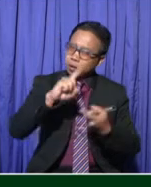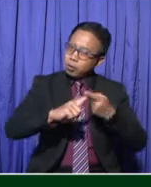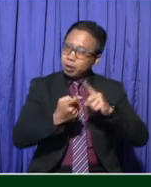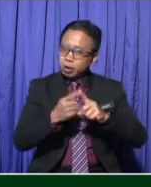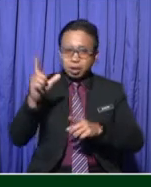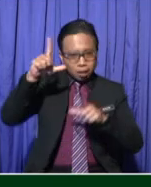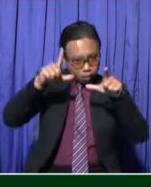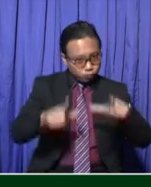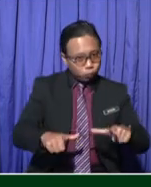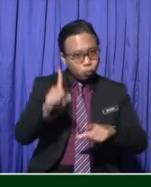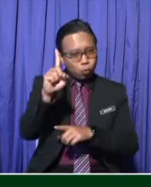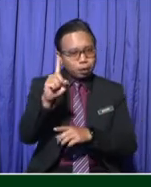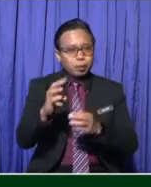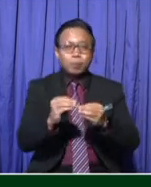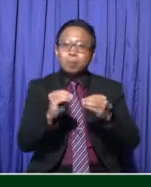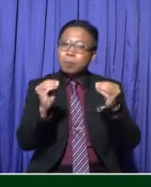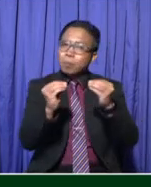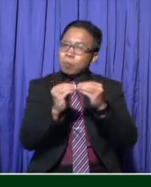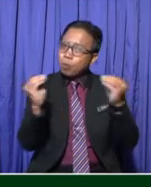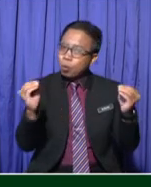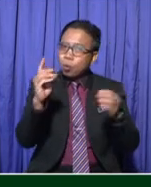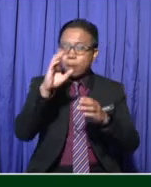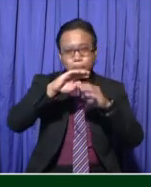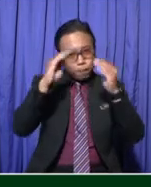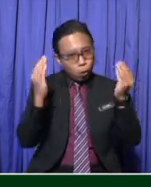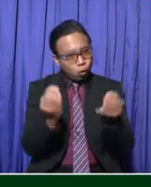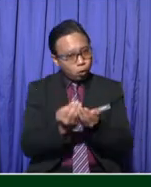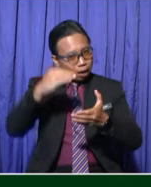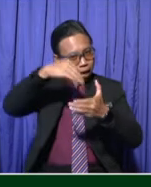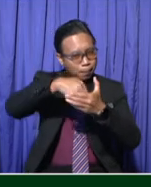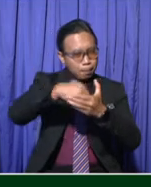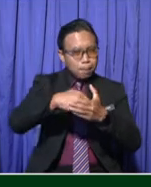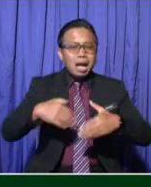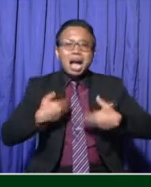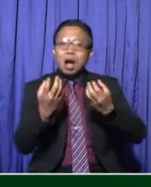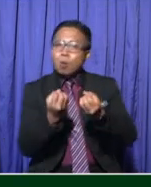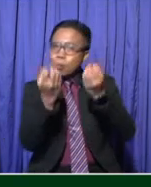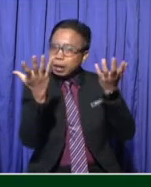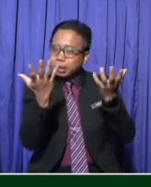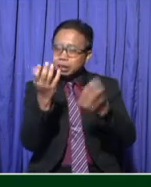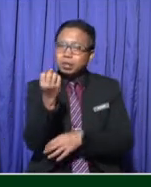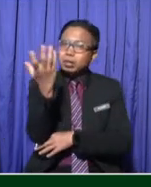more ball in it. So, how many balls are there?